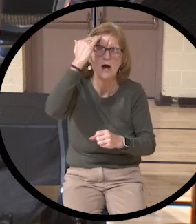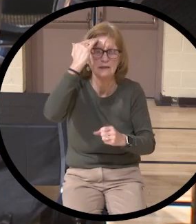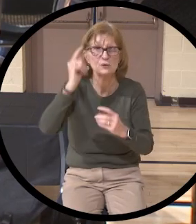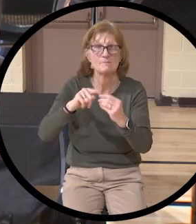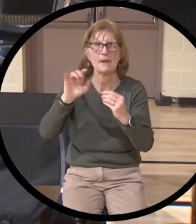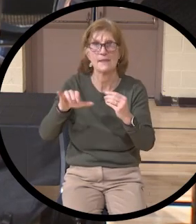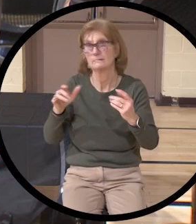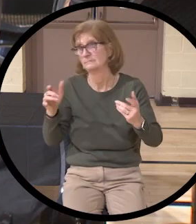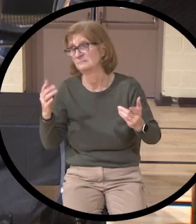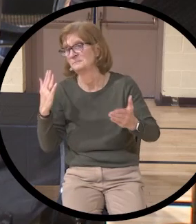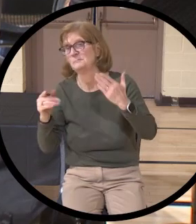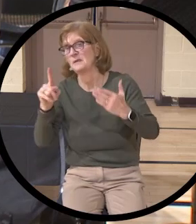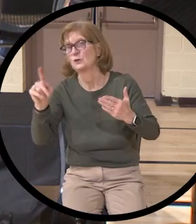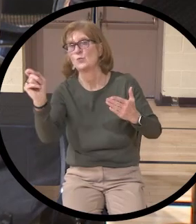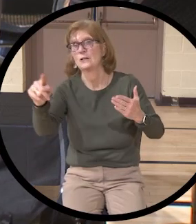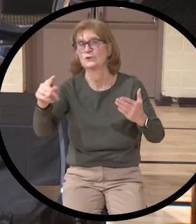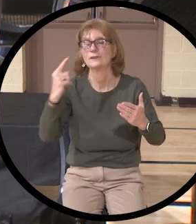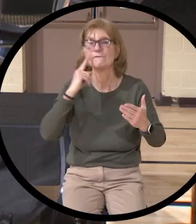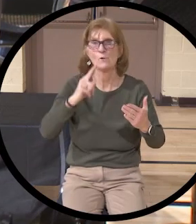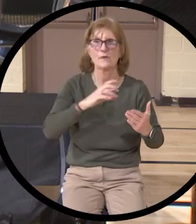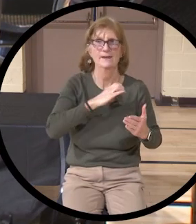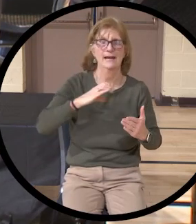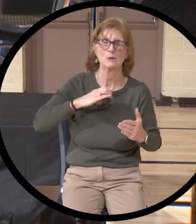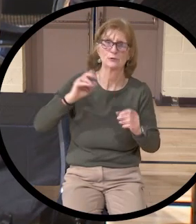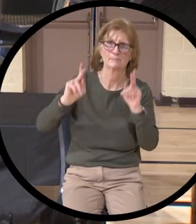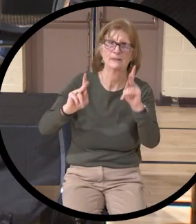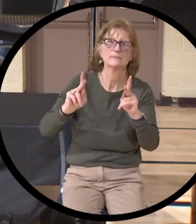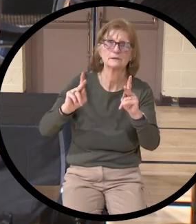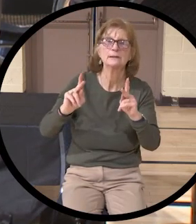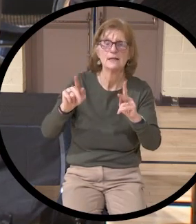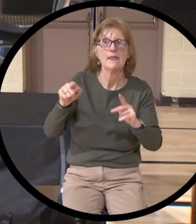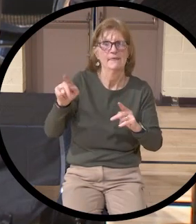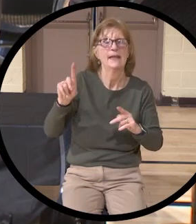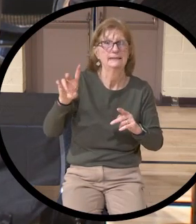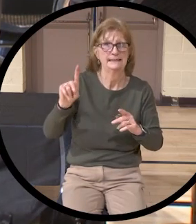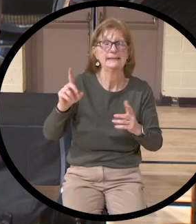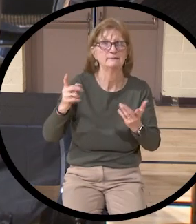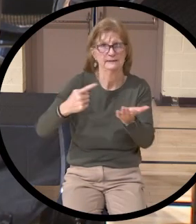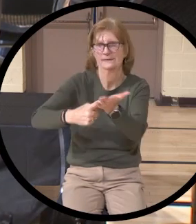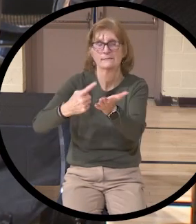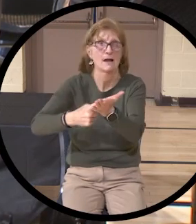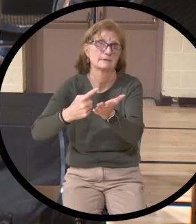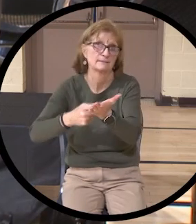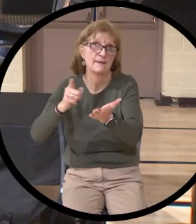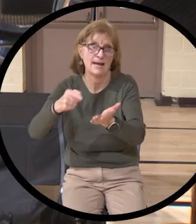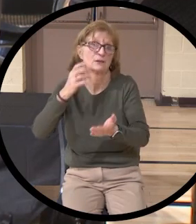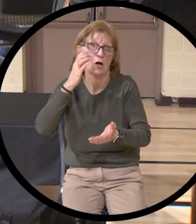question for some of the council folks, because I know they saw some of that legislation themselves.